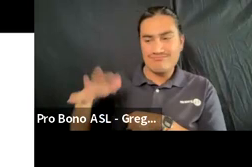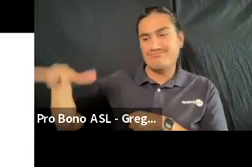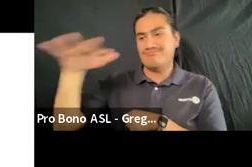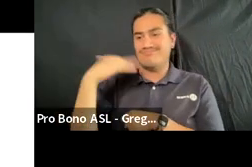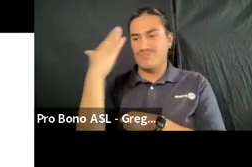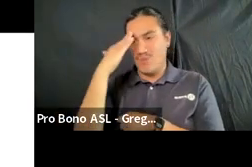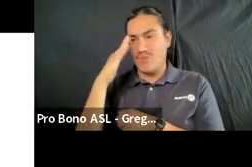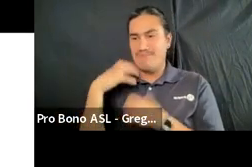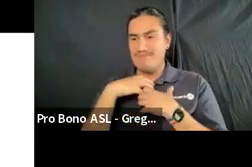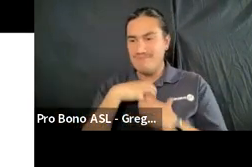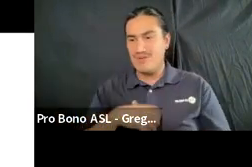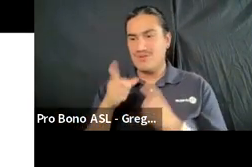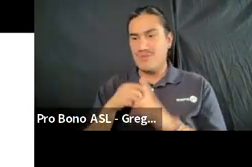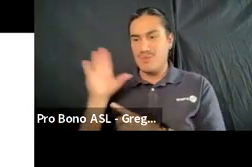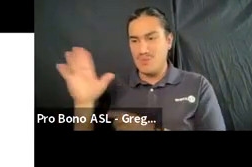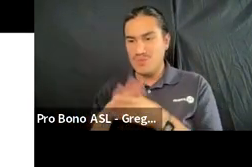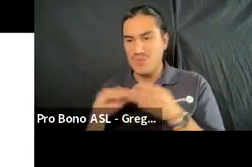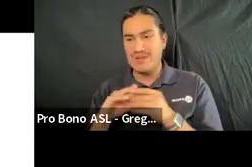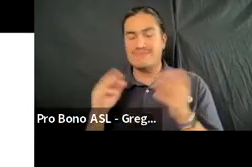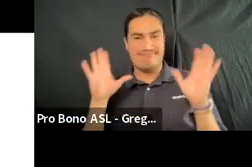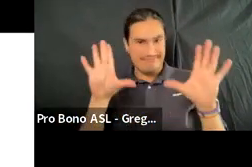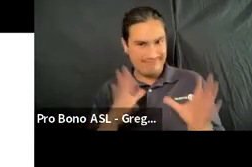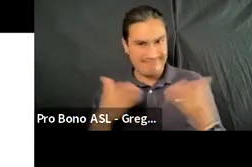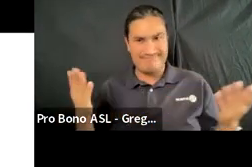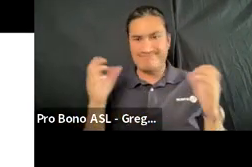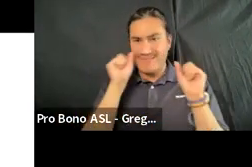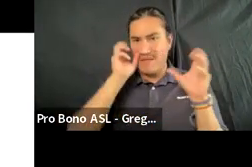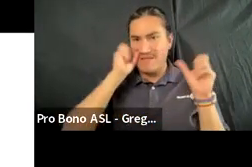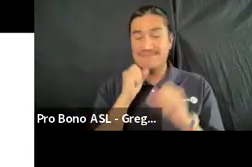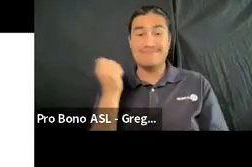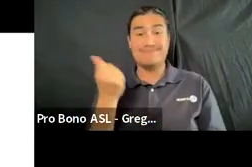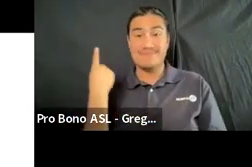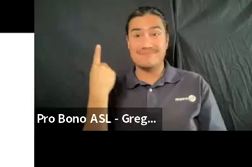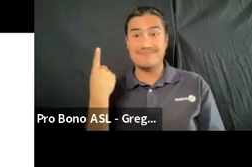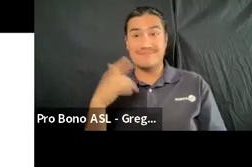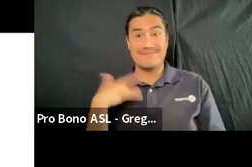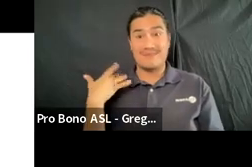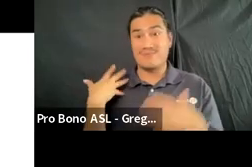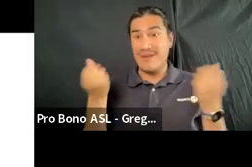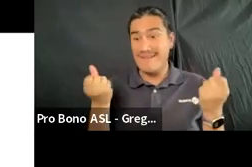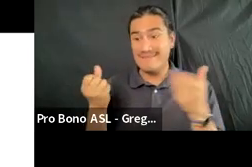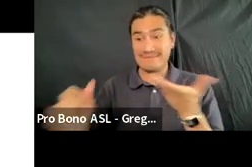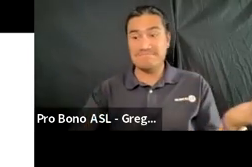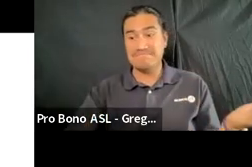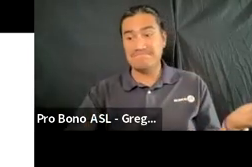passionate about your stories as we are. But great stuff. Awesome. Anybody else feeling brave out there?